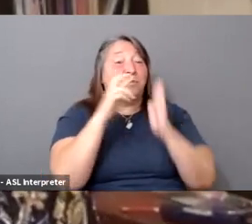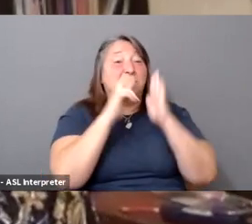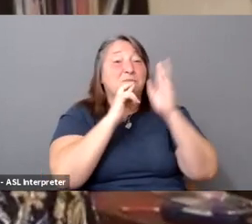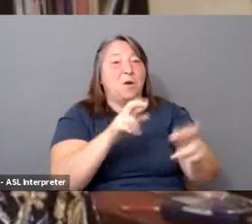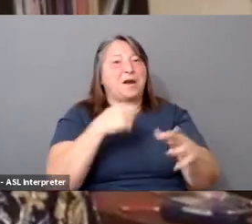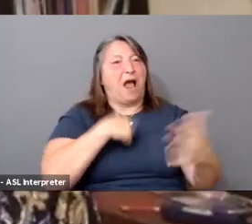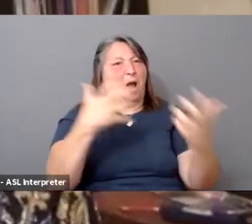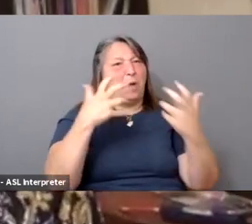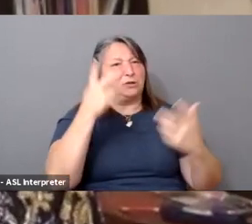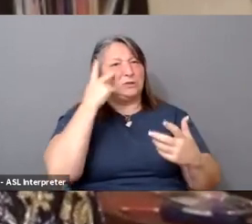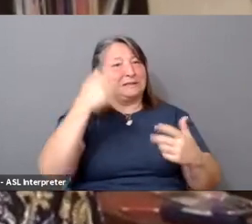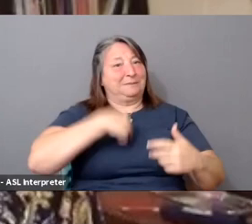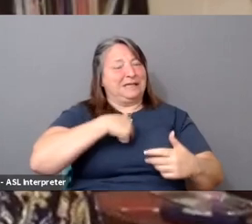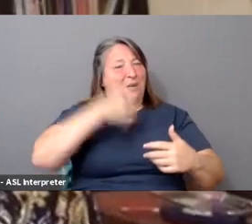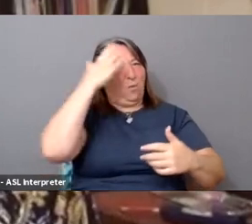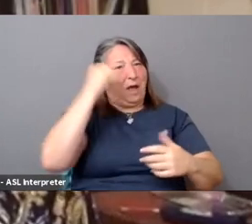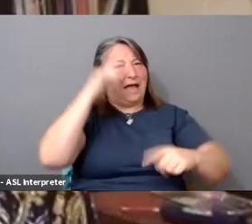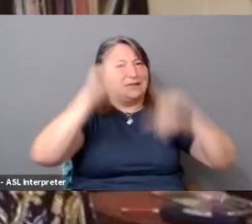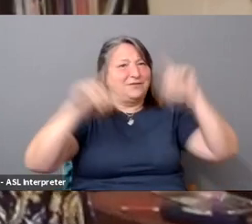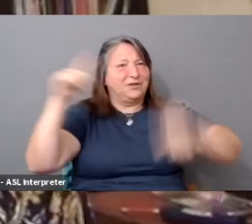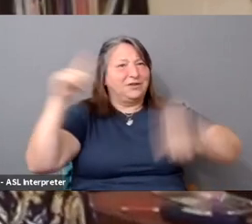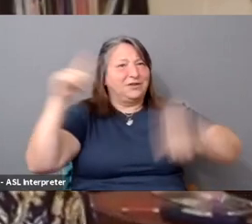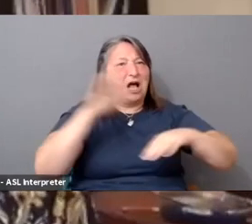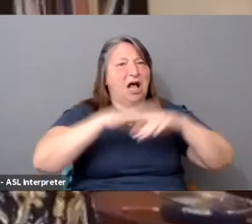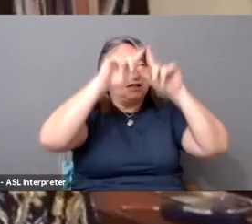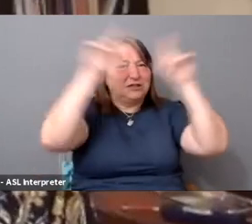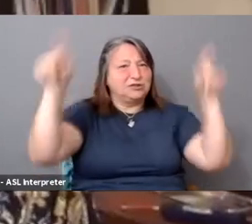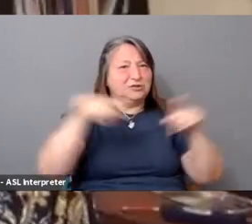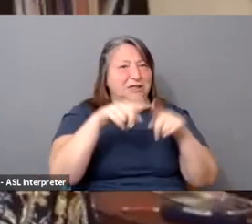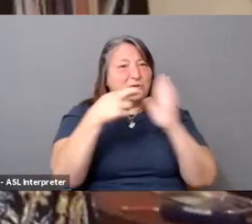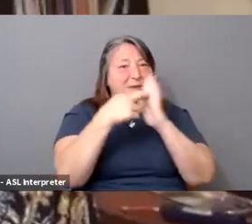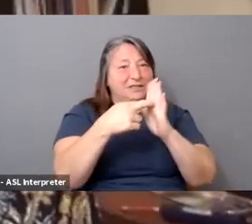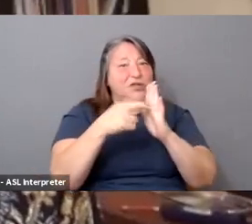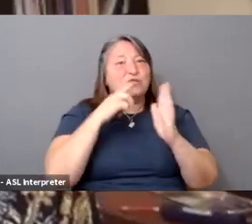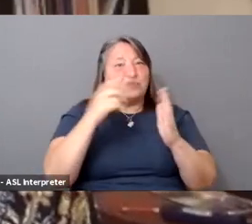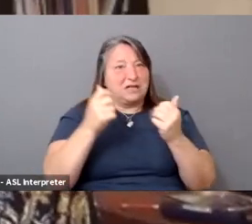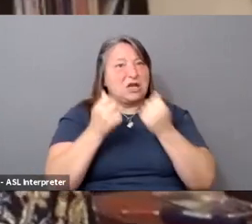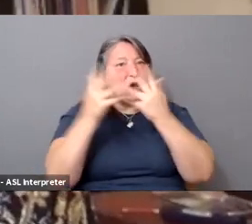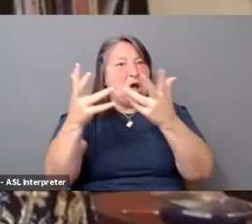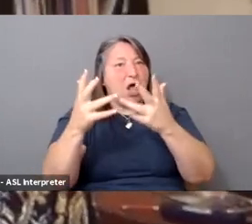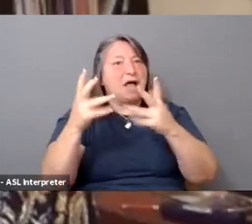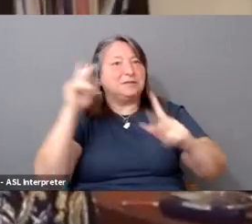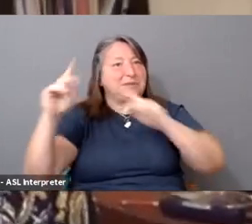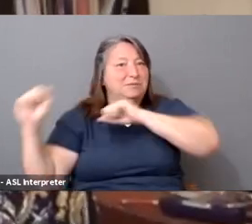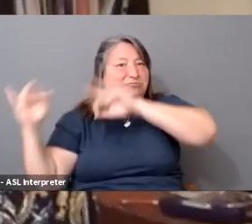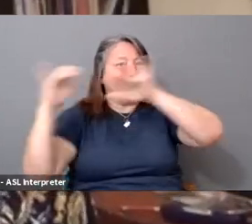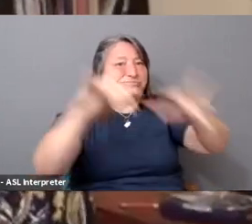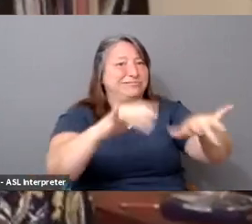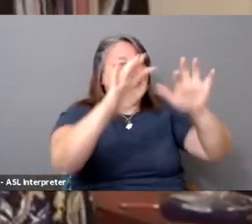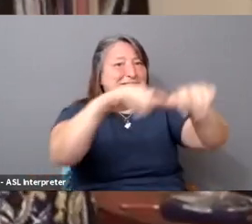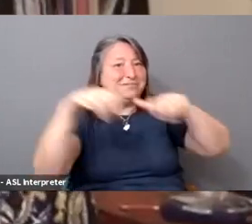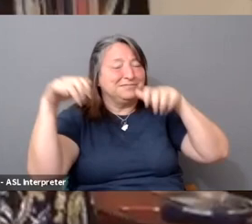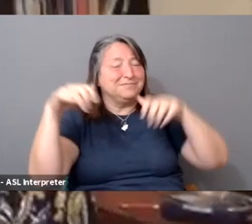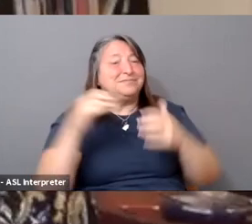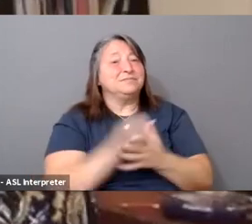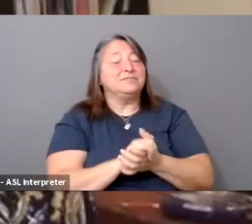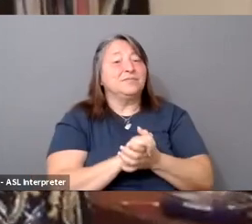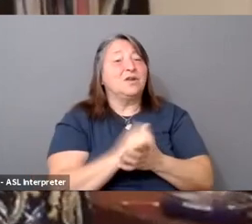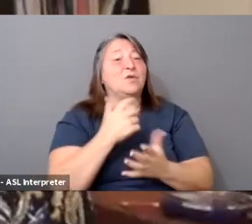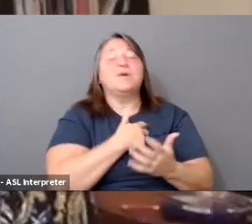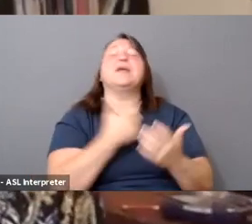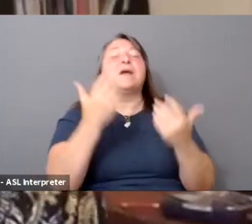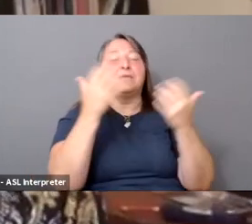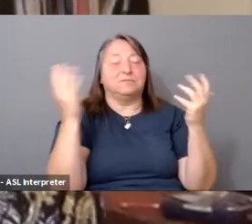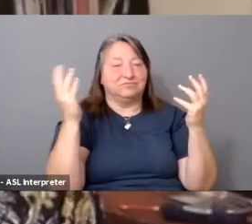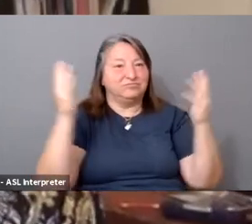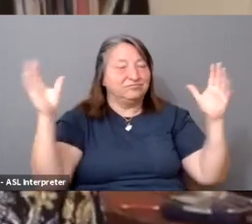Diverse On-Screen Representations Drive Cinema Audiences. And in addition to the research, we brought together an amazing panel